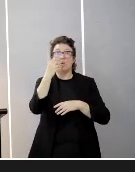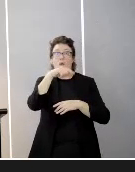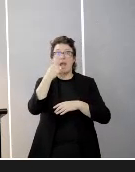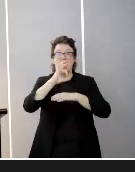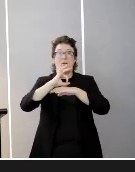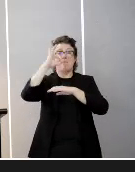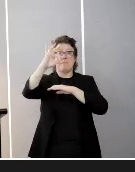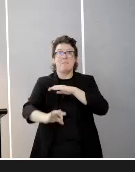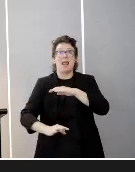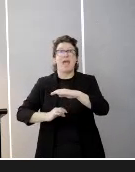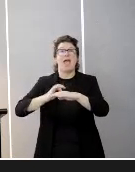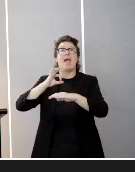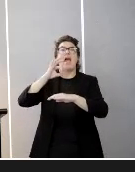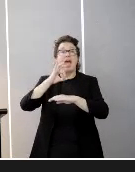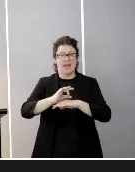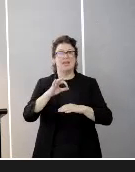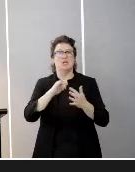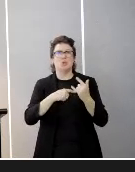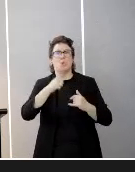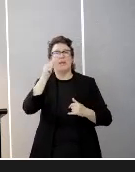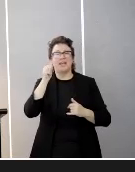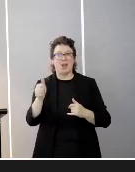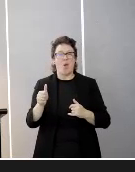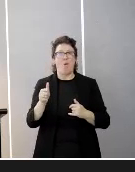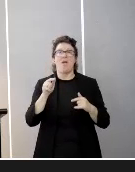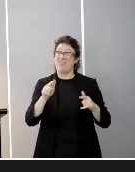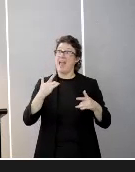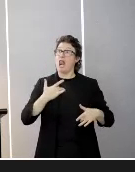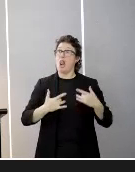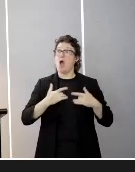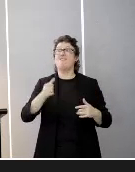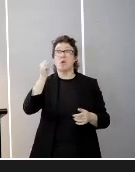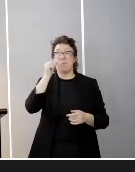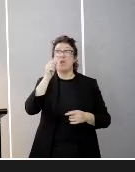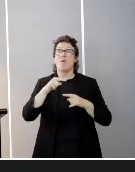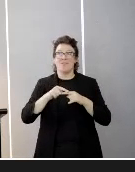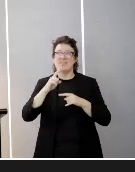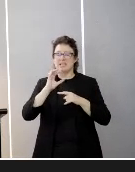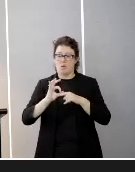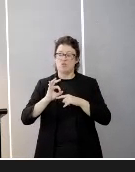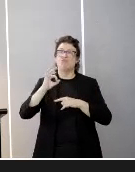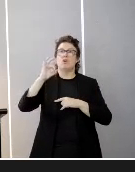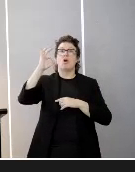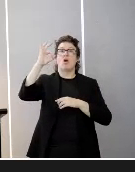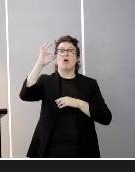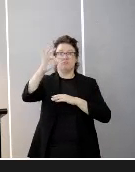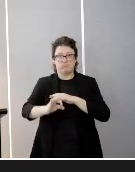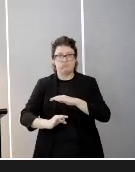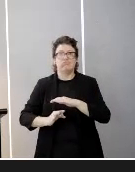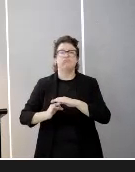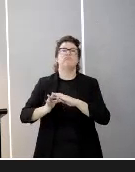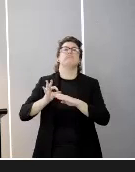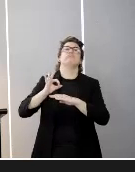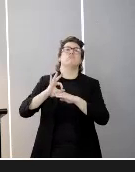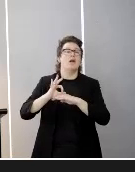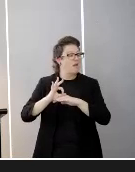Kind of the most predictable feature of life on Earth is that the sun rises and the sun sets at a very